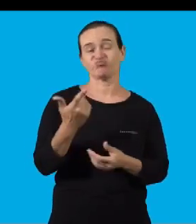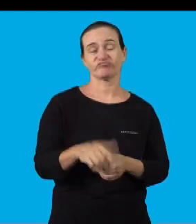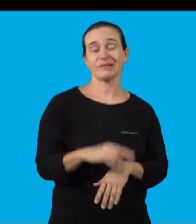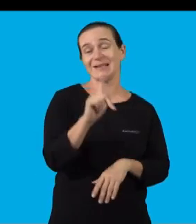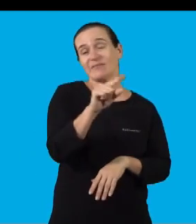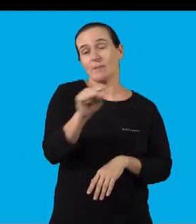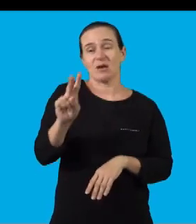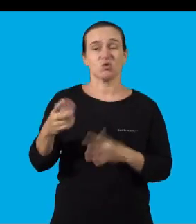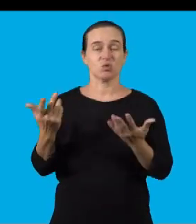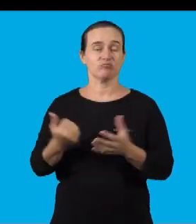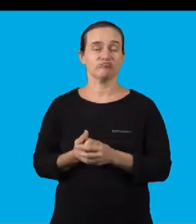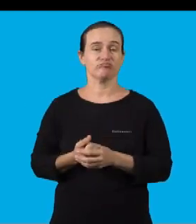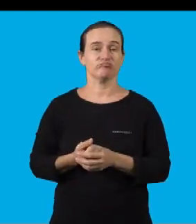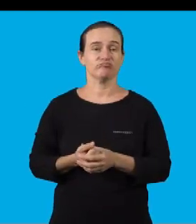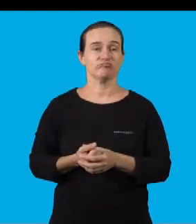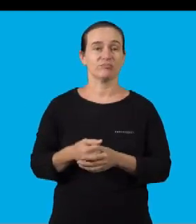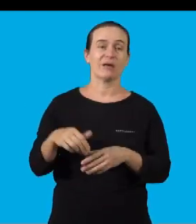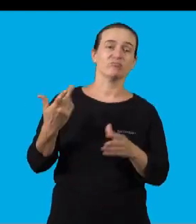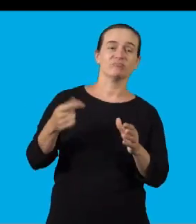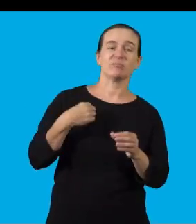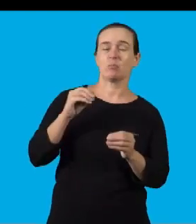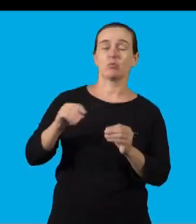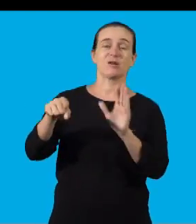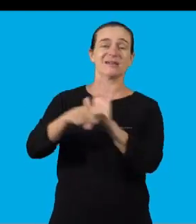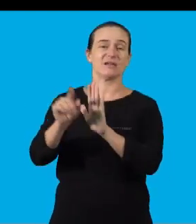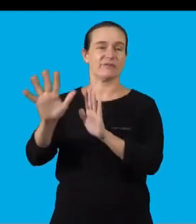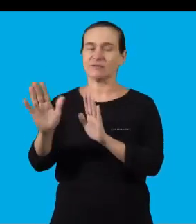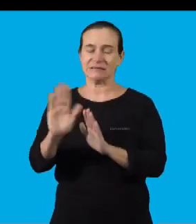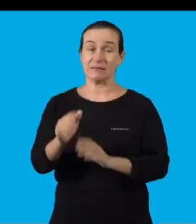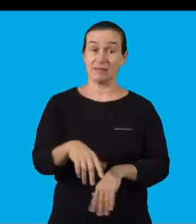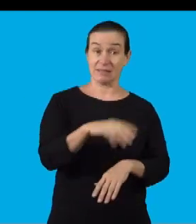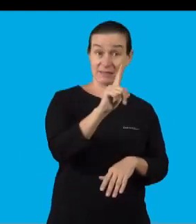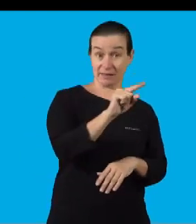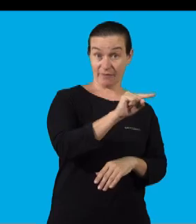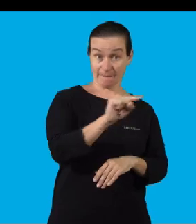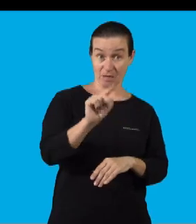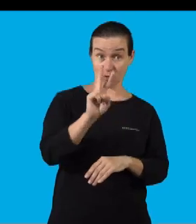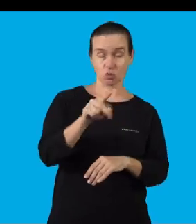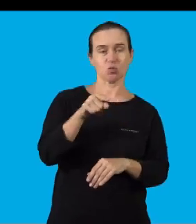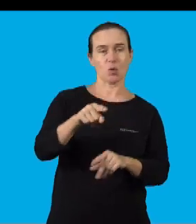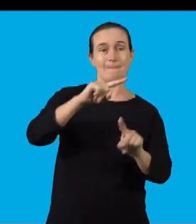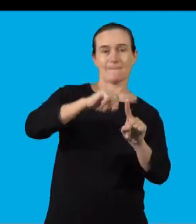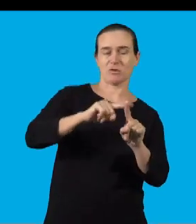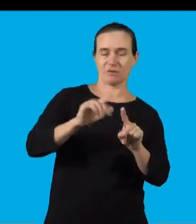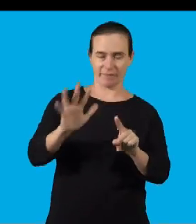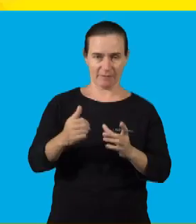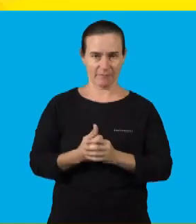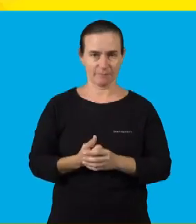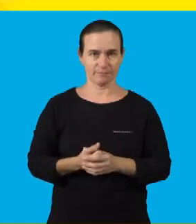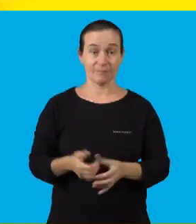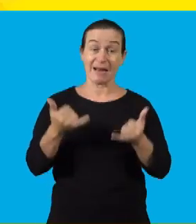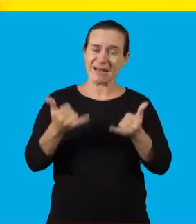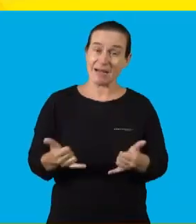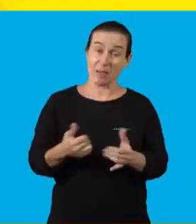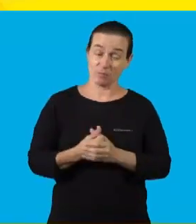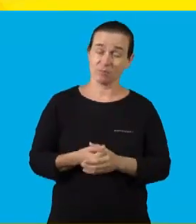usually you just say 7 minus 2 and you say a negative 5. But we can see there that 7 minus 2 is a positive 5. Let's